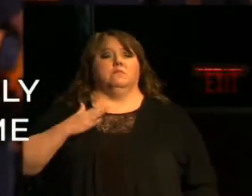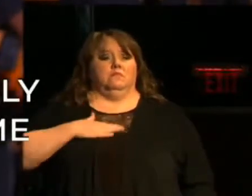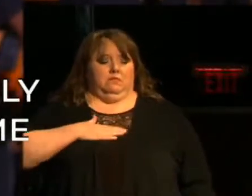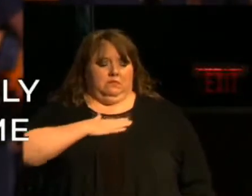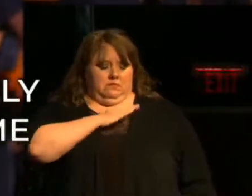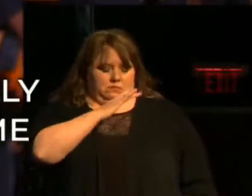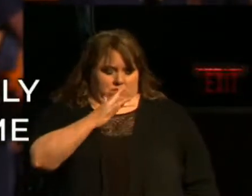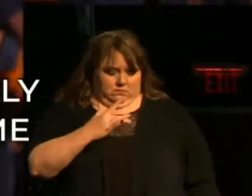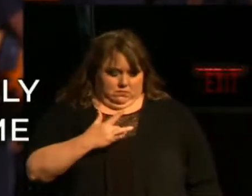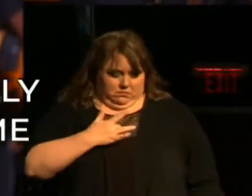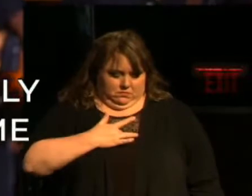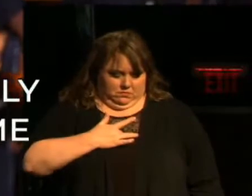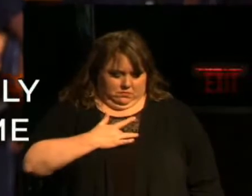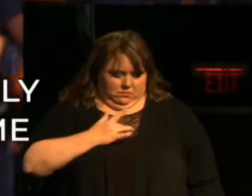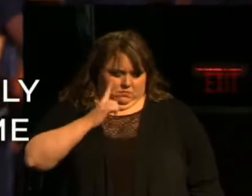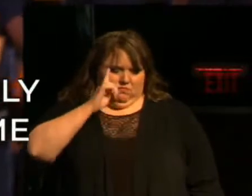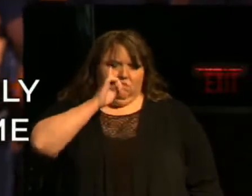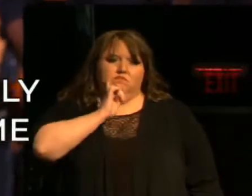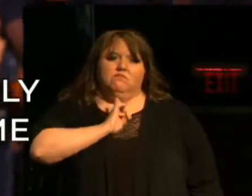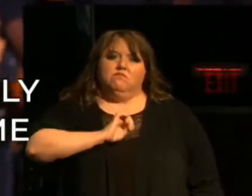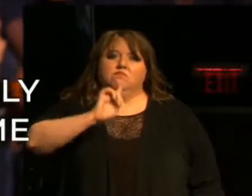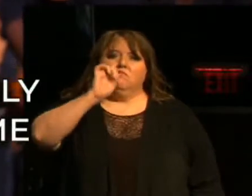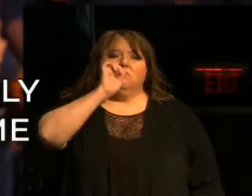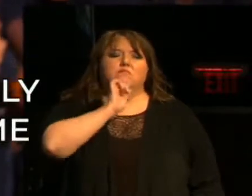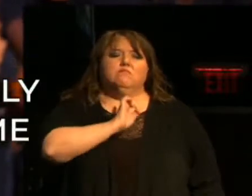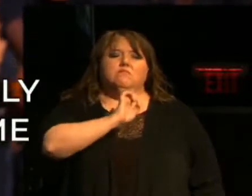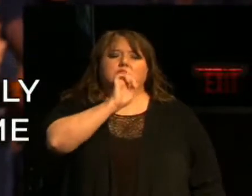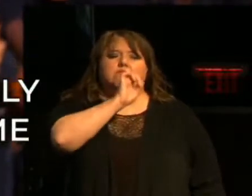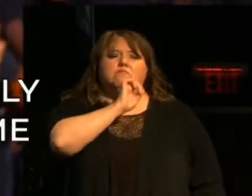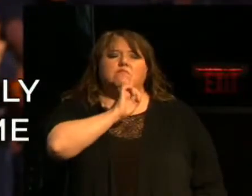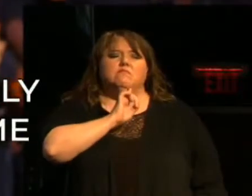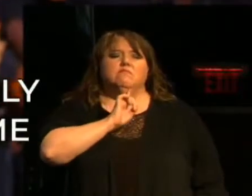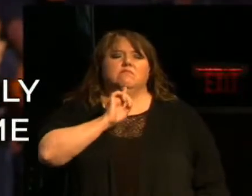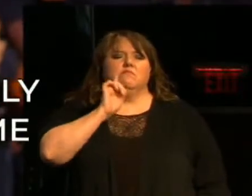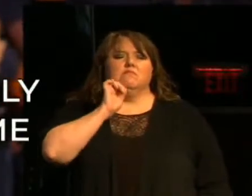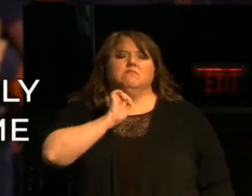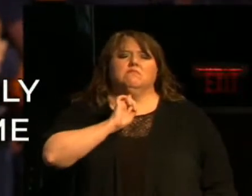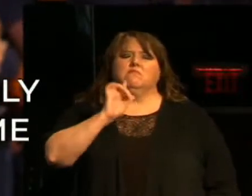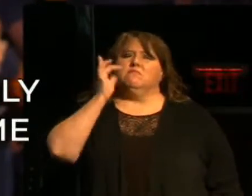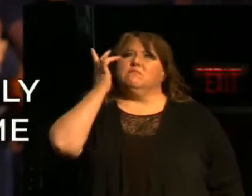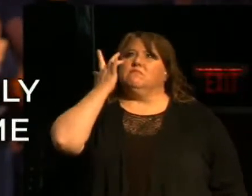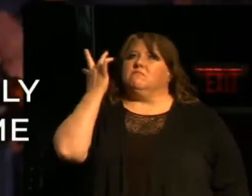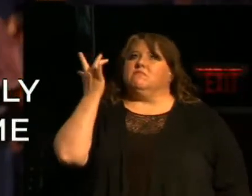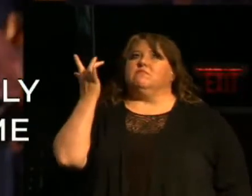reminded of two words: but God.